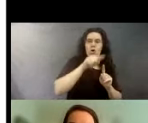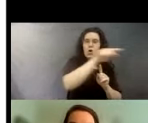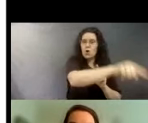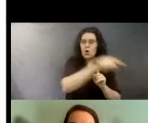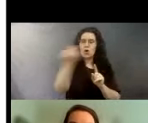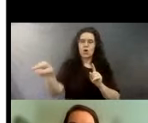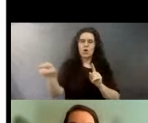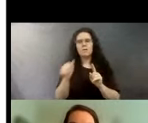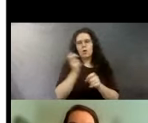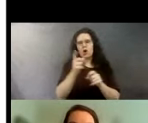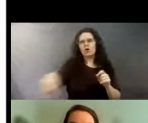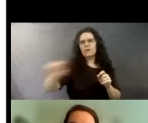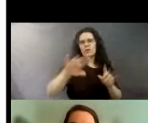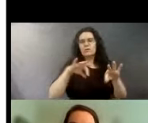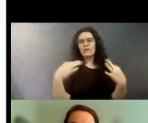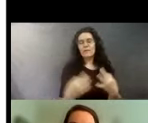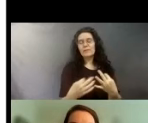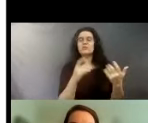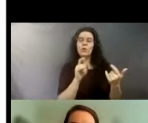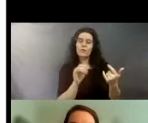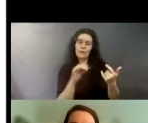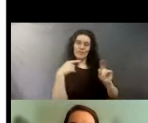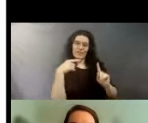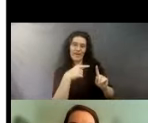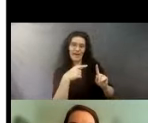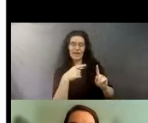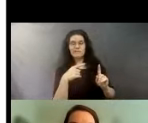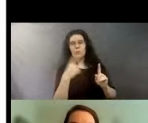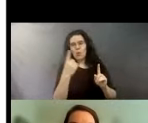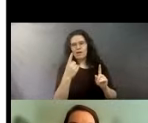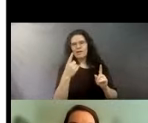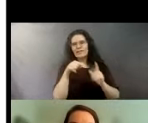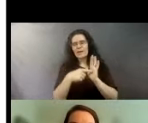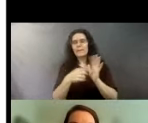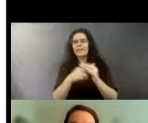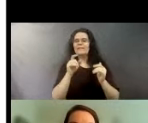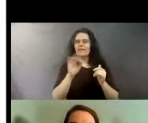may more easily be able to target patients who live in rural areas.